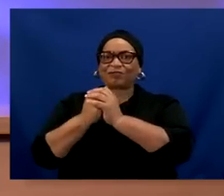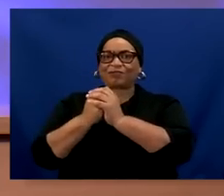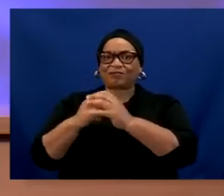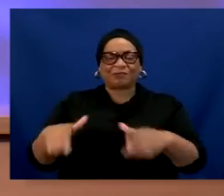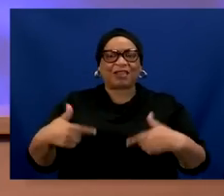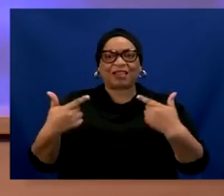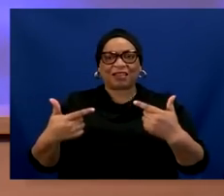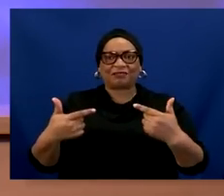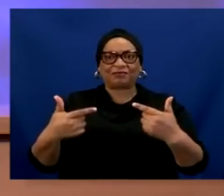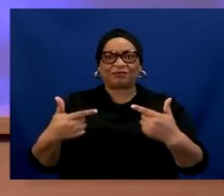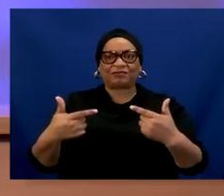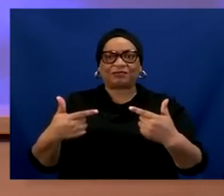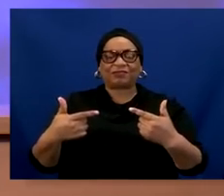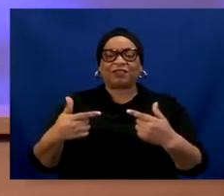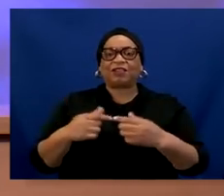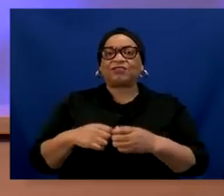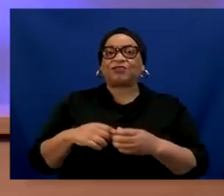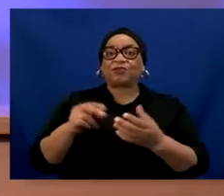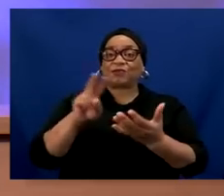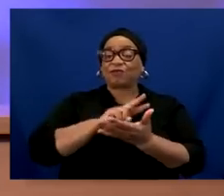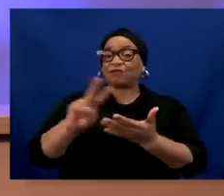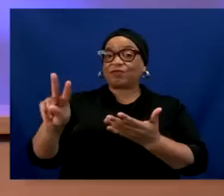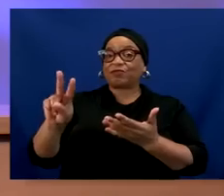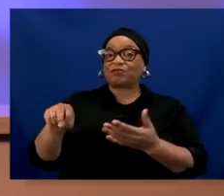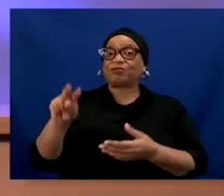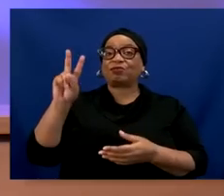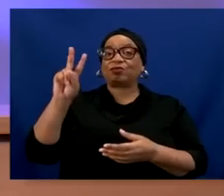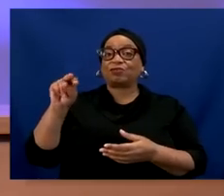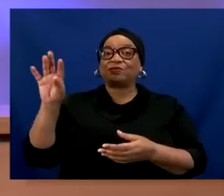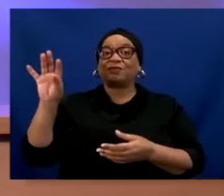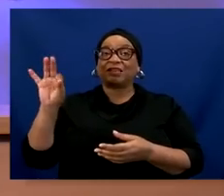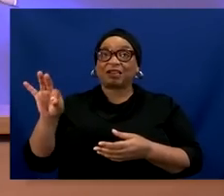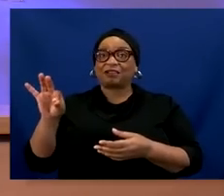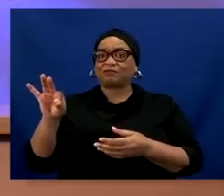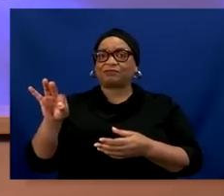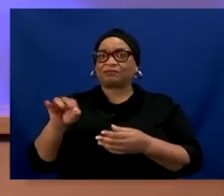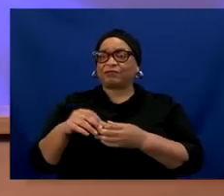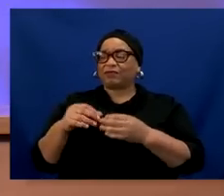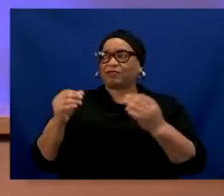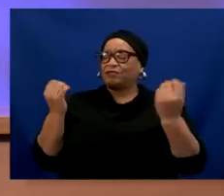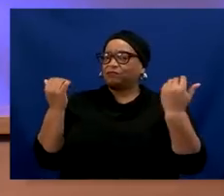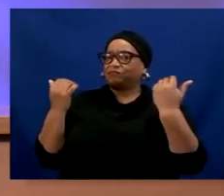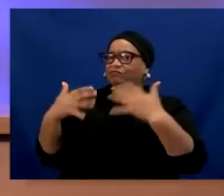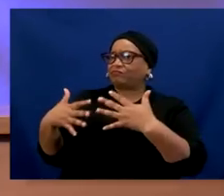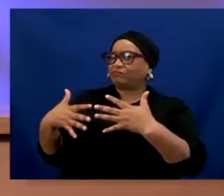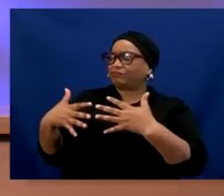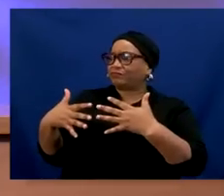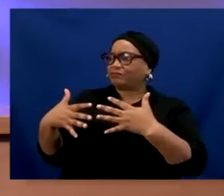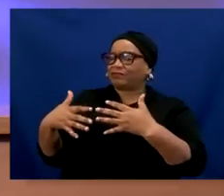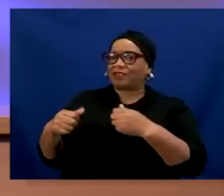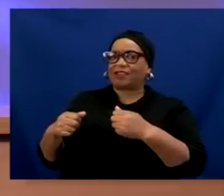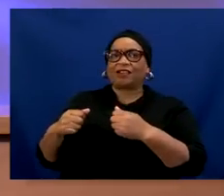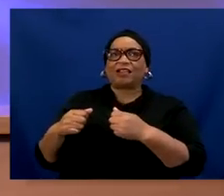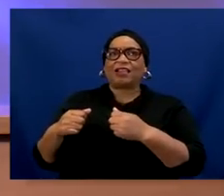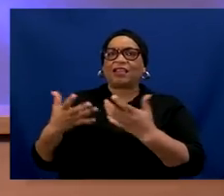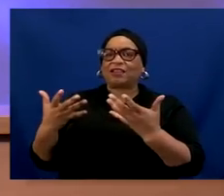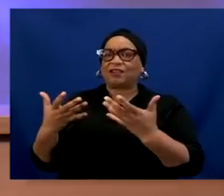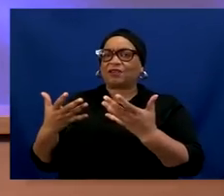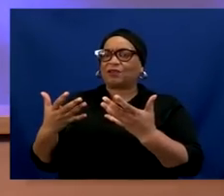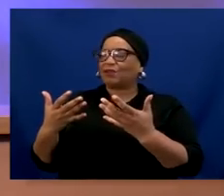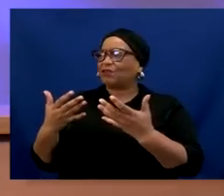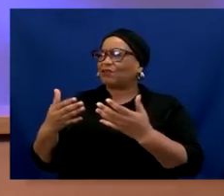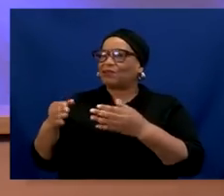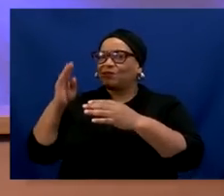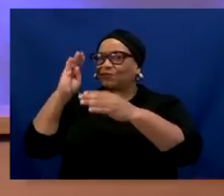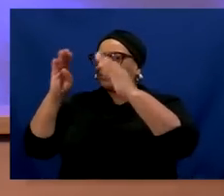So your Bible says, verse 29, Mary was greatly troubled at his words and wondered what kind of greeting